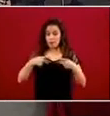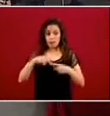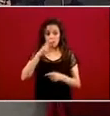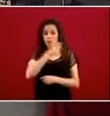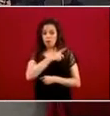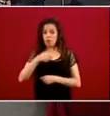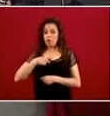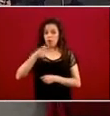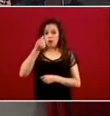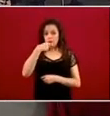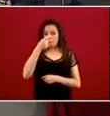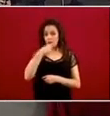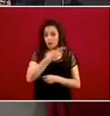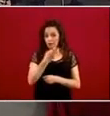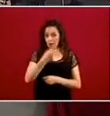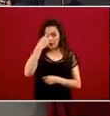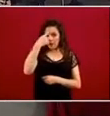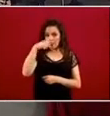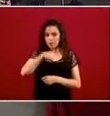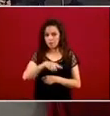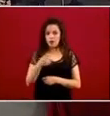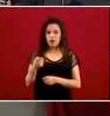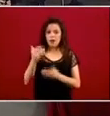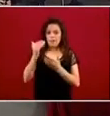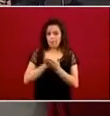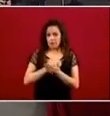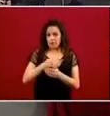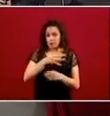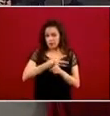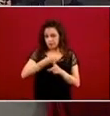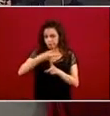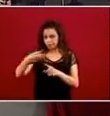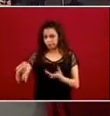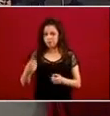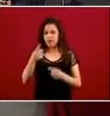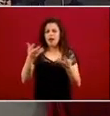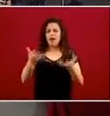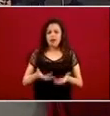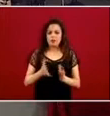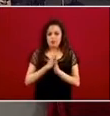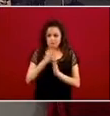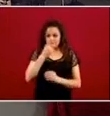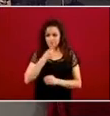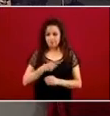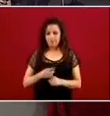of COVID. So, what are you doing on that regard, doctor? Thank you.